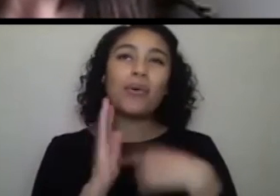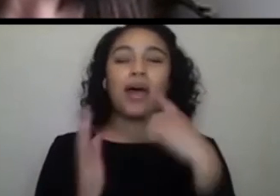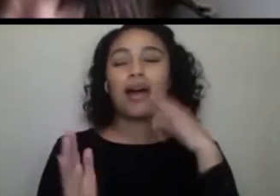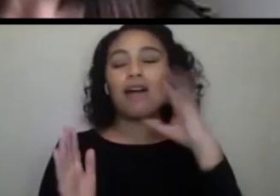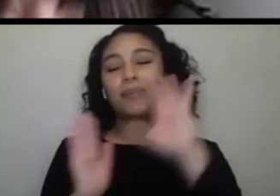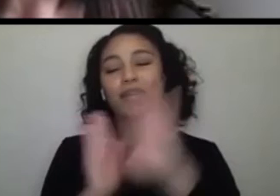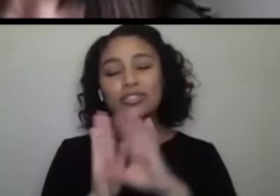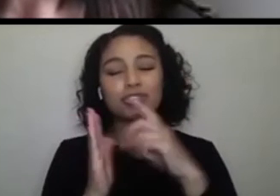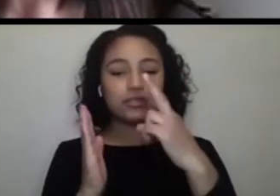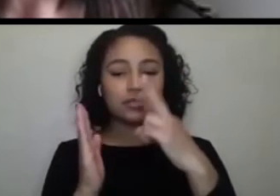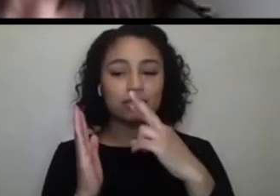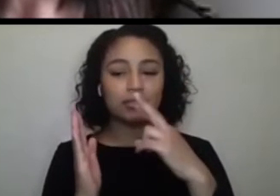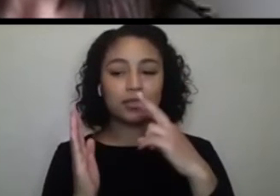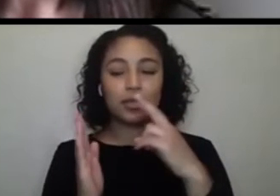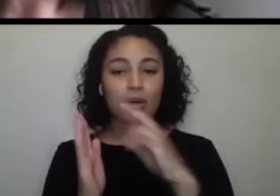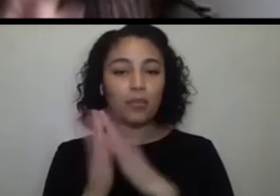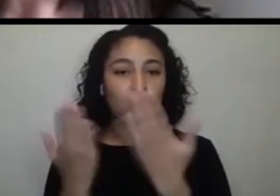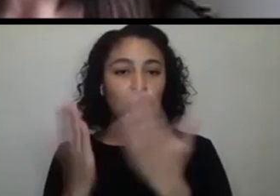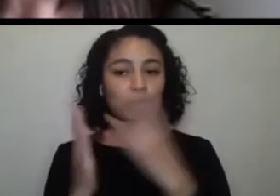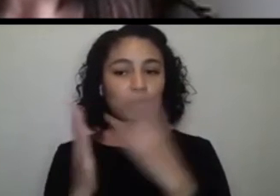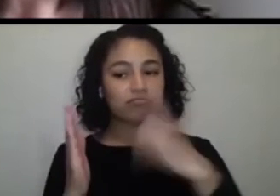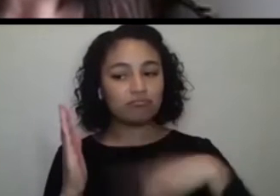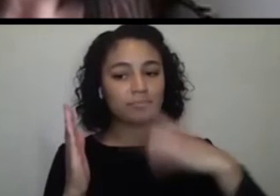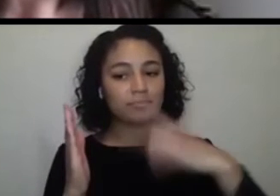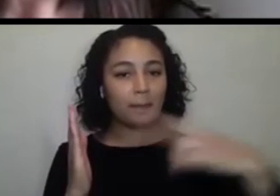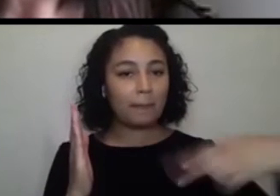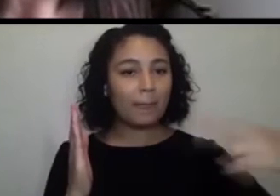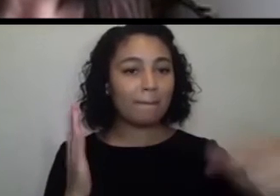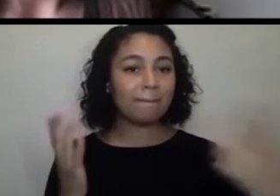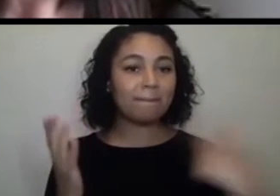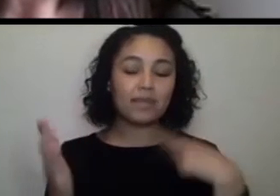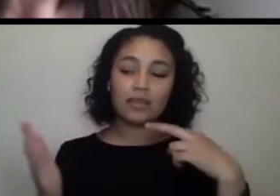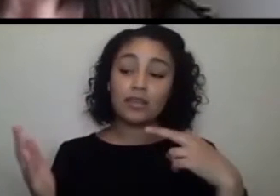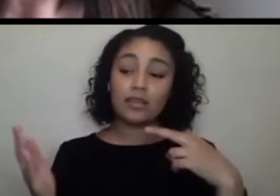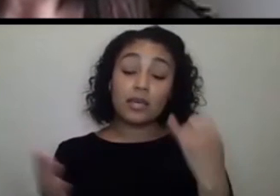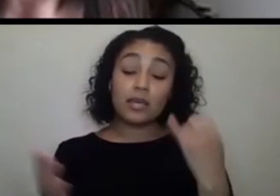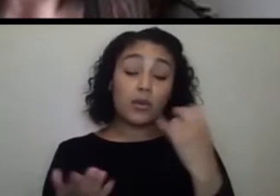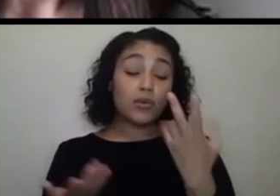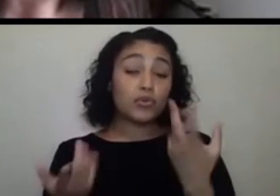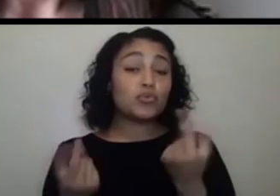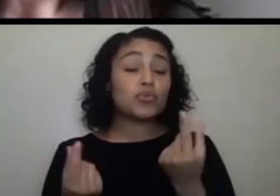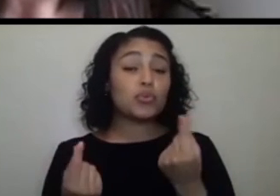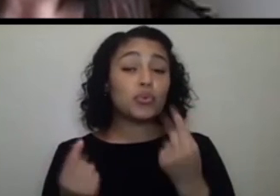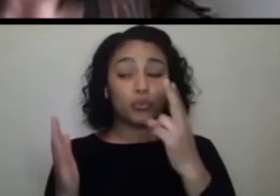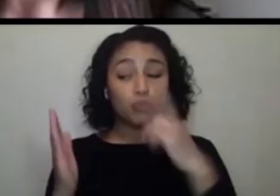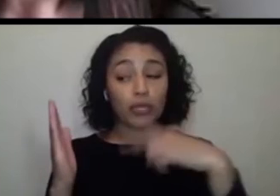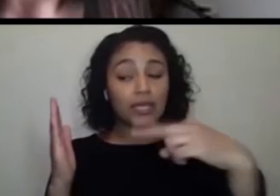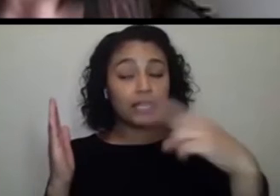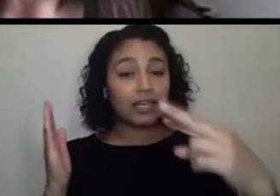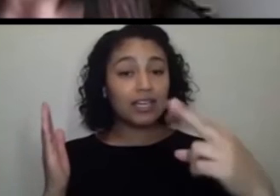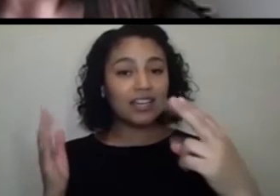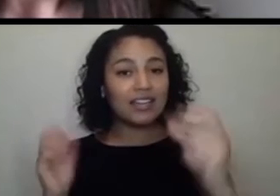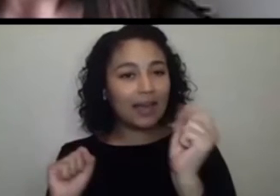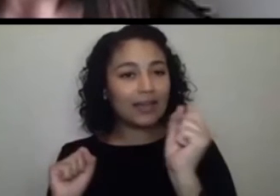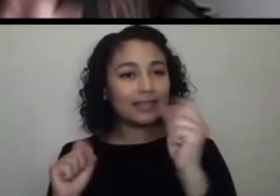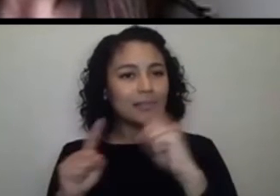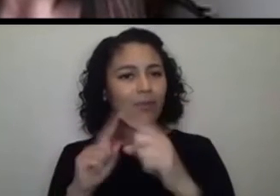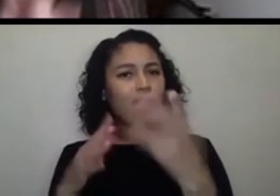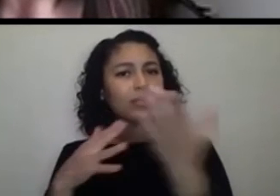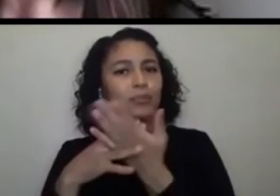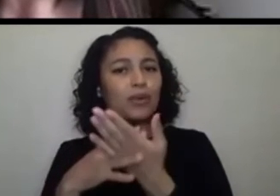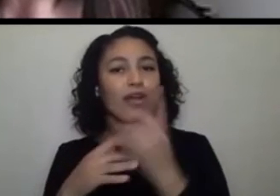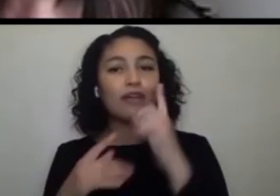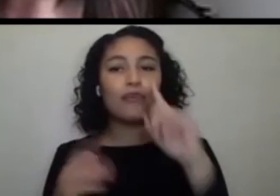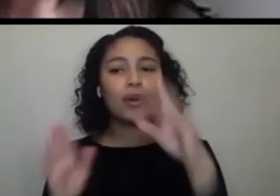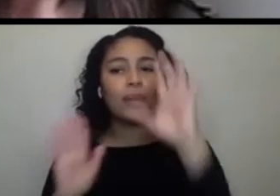has questions about the pictures, so you stop reading anyway, and you look at the pictures. Here you stop reading, you take a break, you go